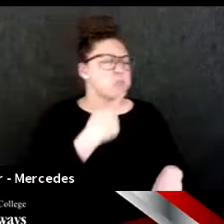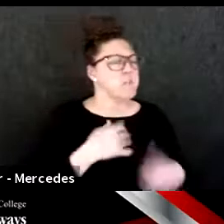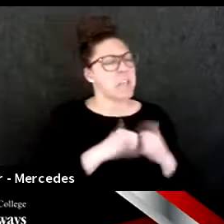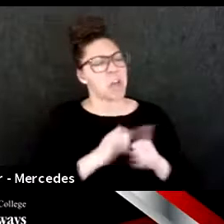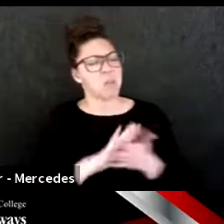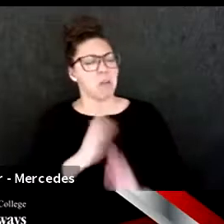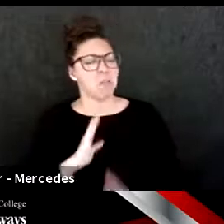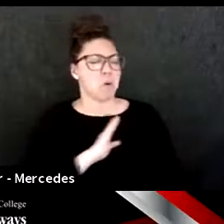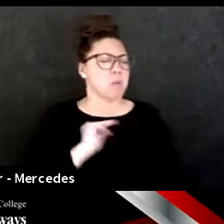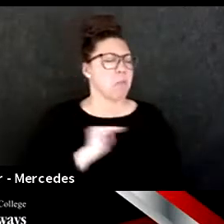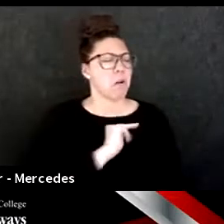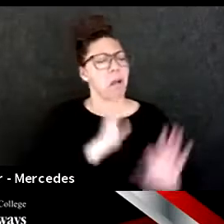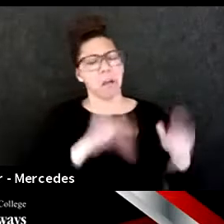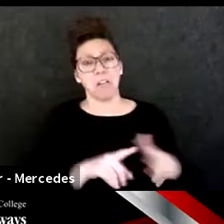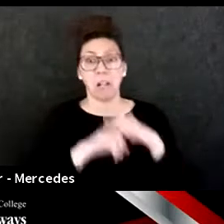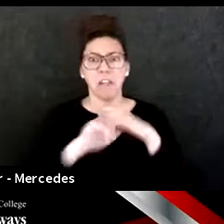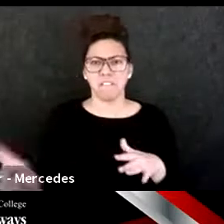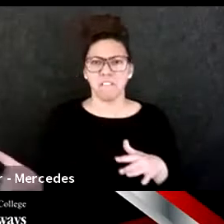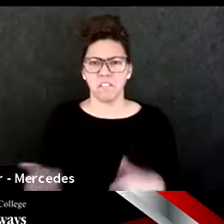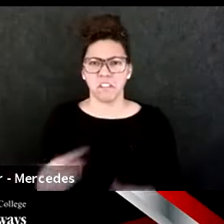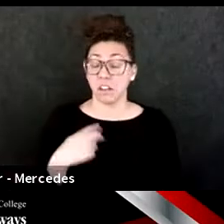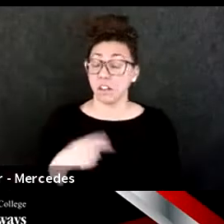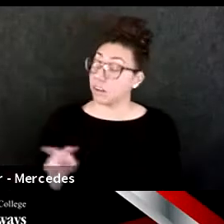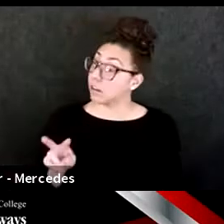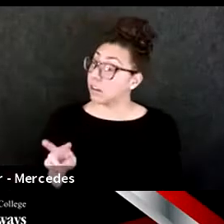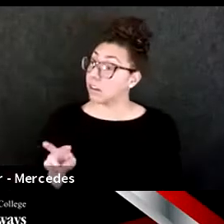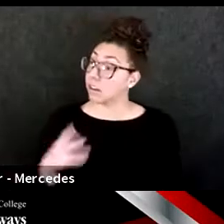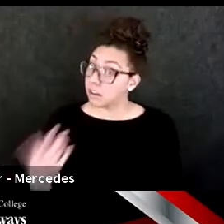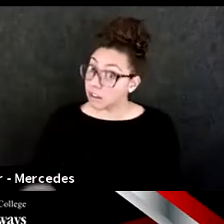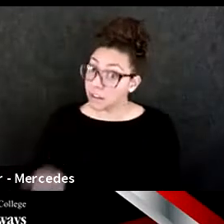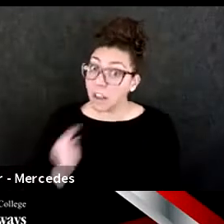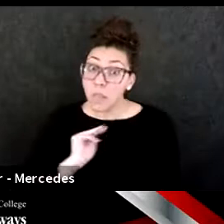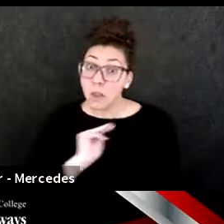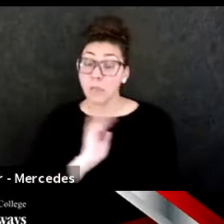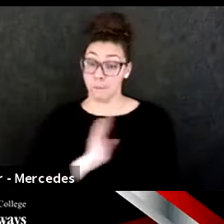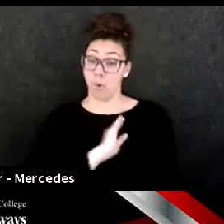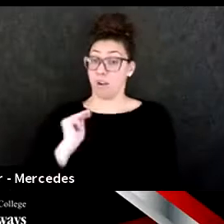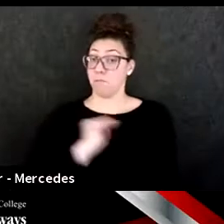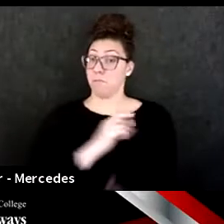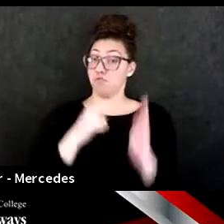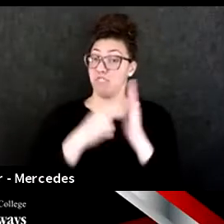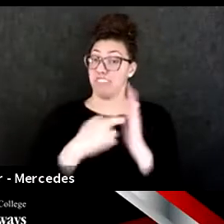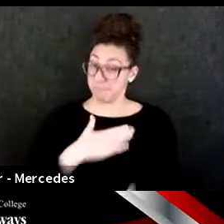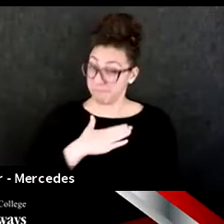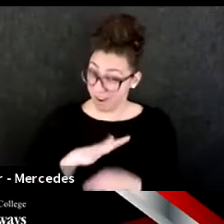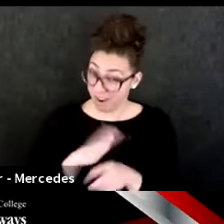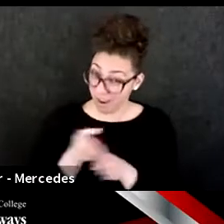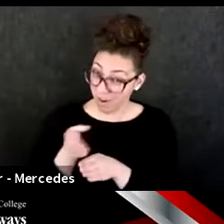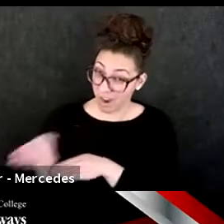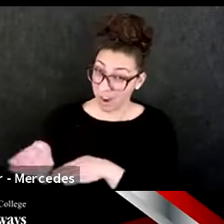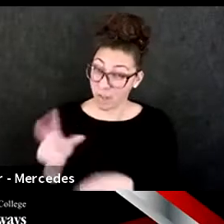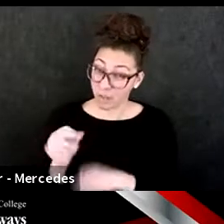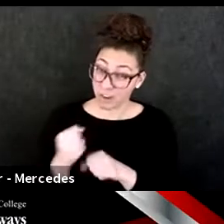member. He got up and he walked out. And I thought, you know what? We have the board member representing my area for 30 some odd years. He's not